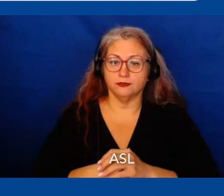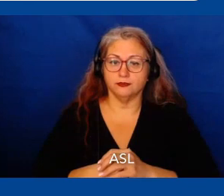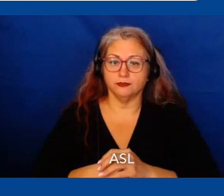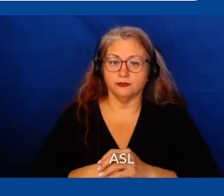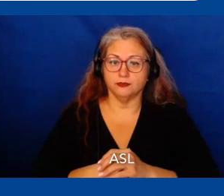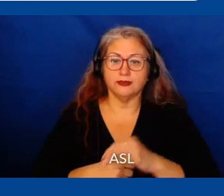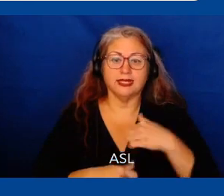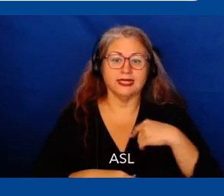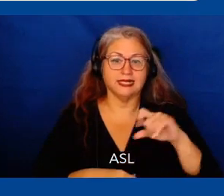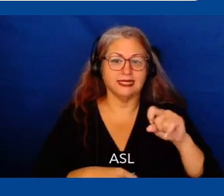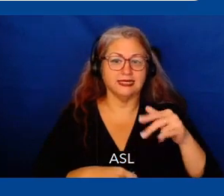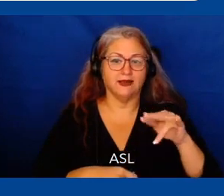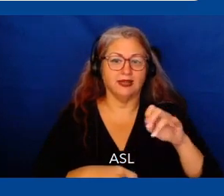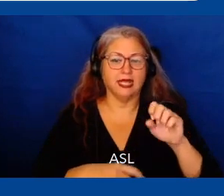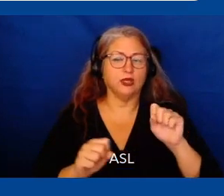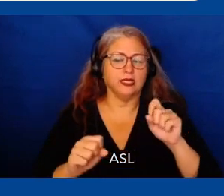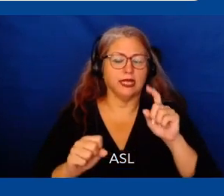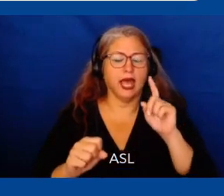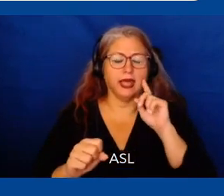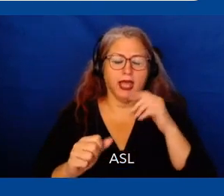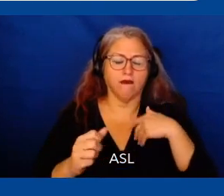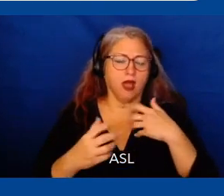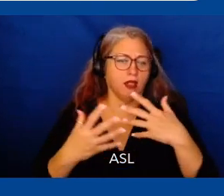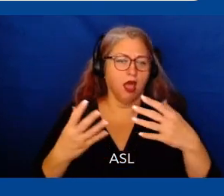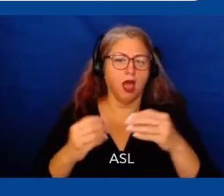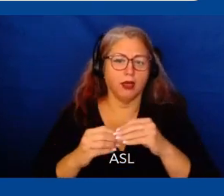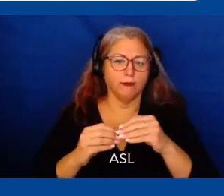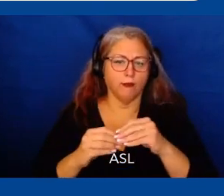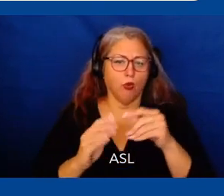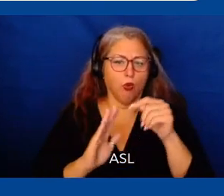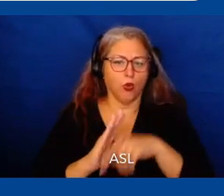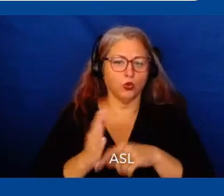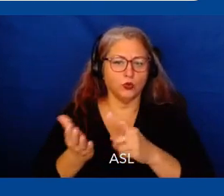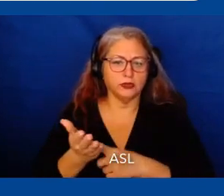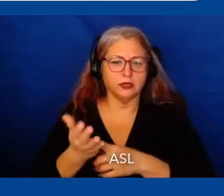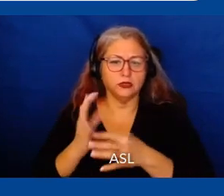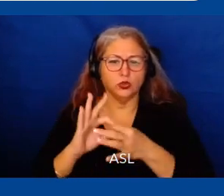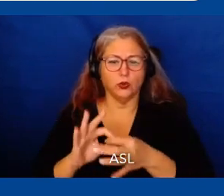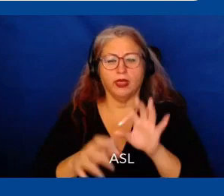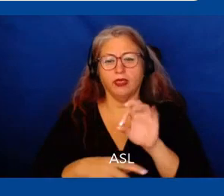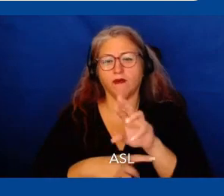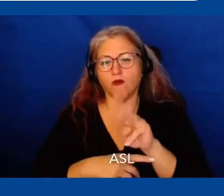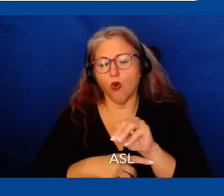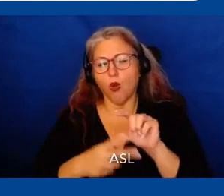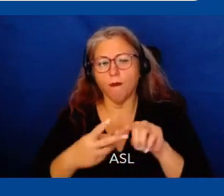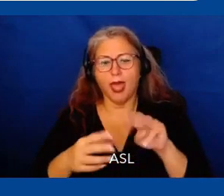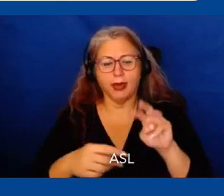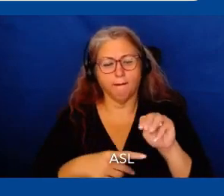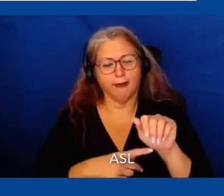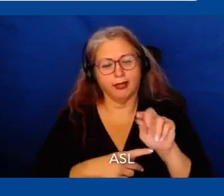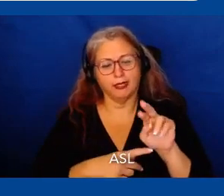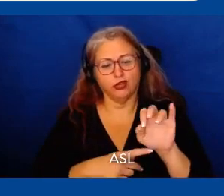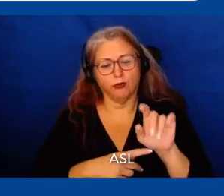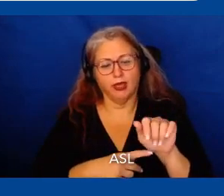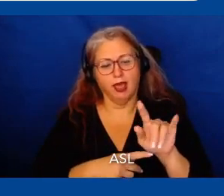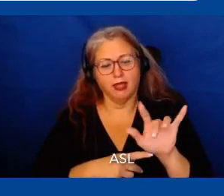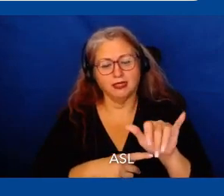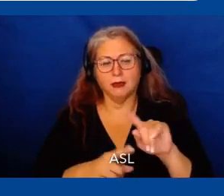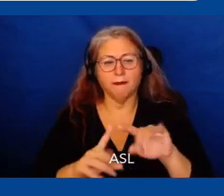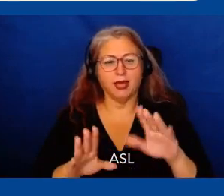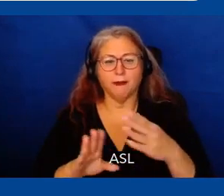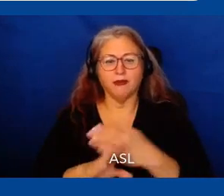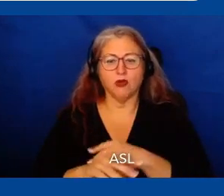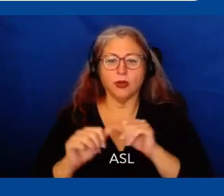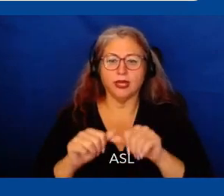This is Stephanie. Yeah, I think there's a lot more to talk about in regards to the form and materiality. But before we go